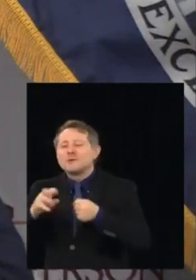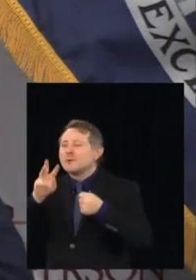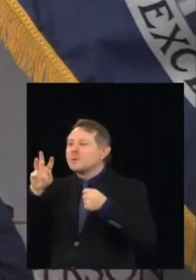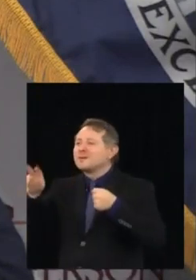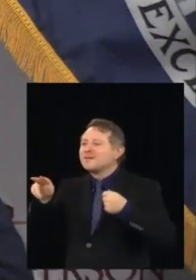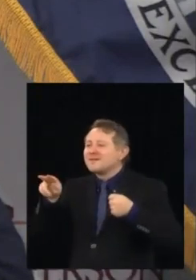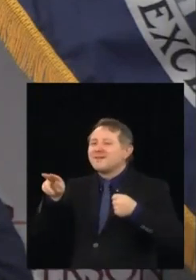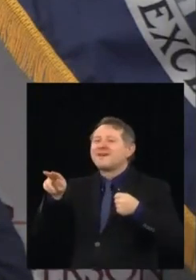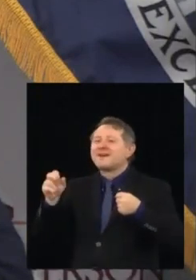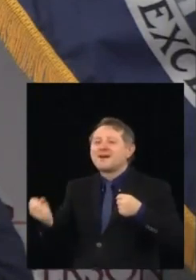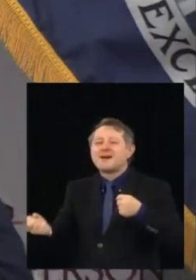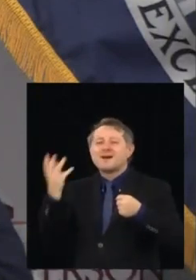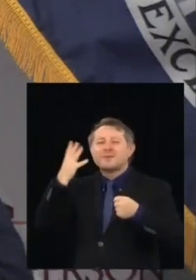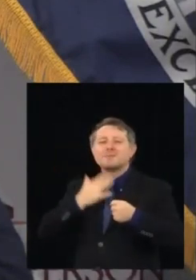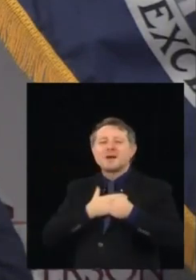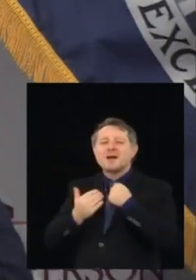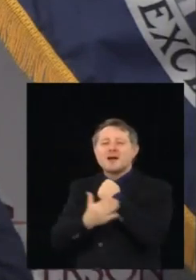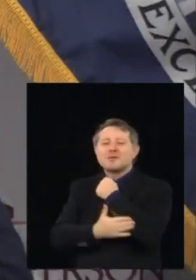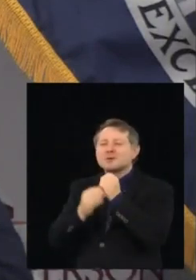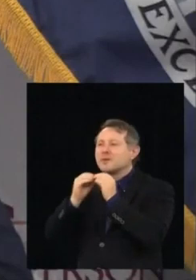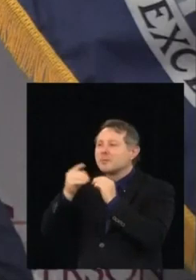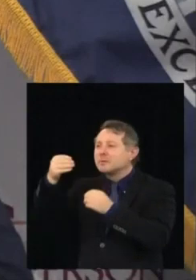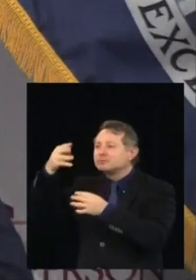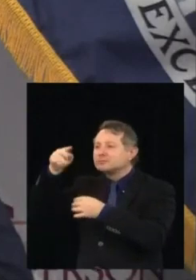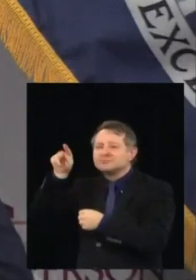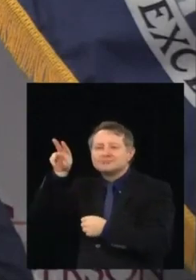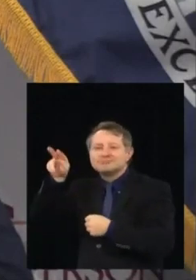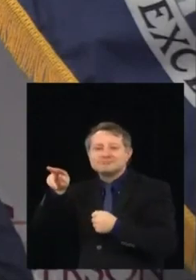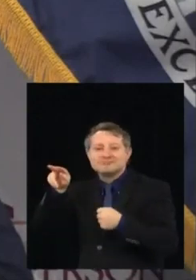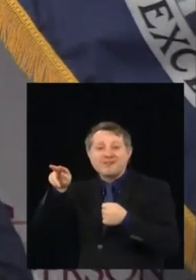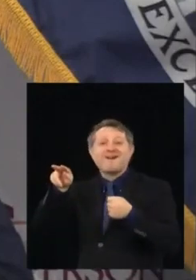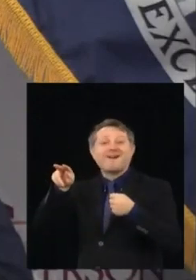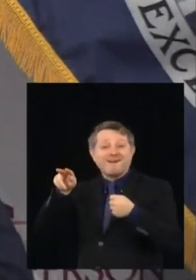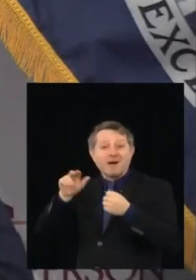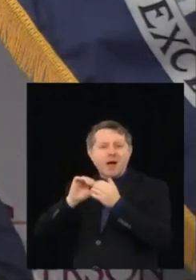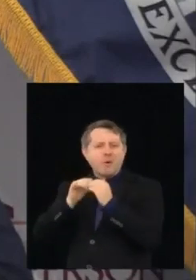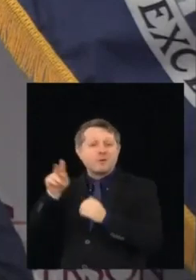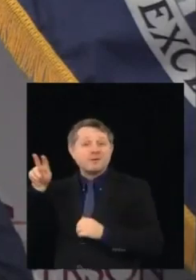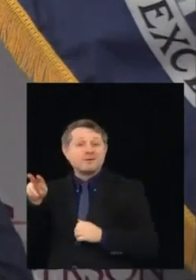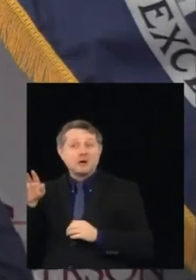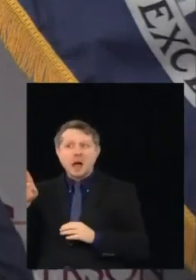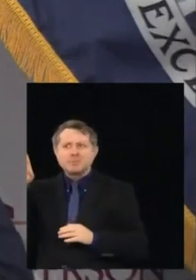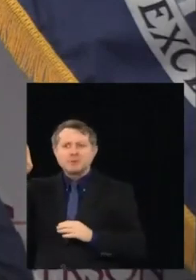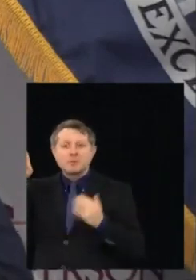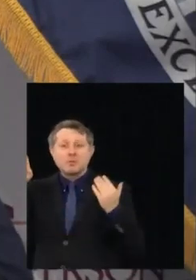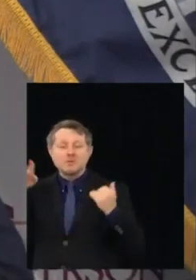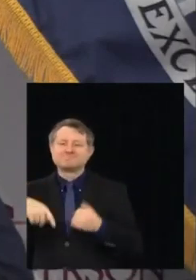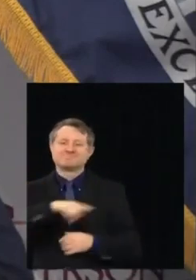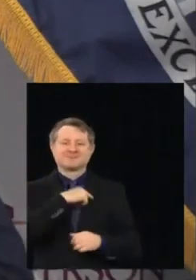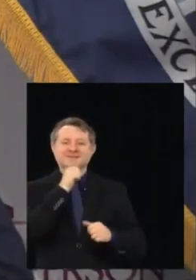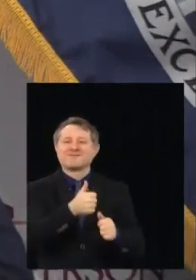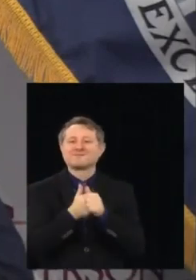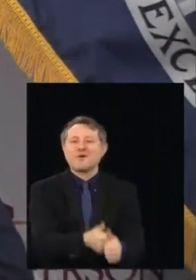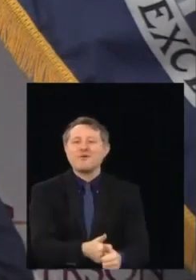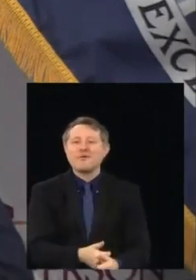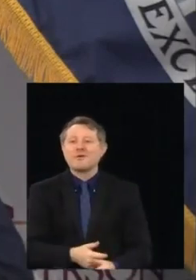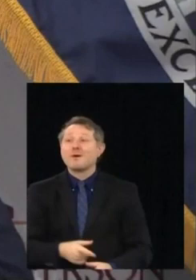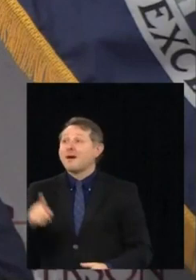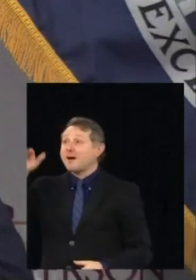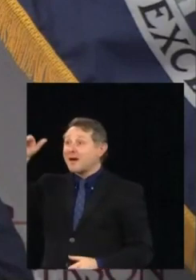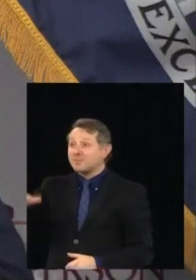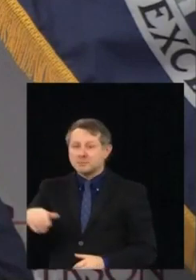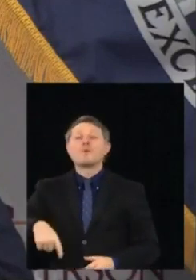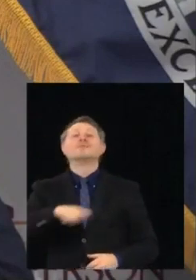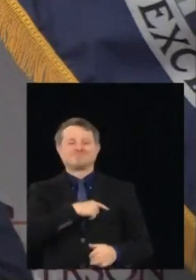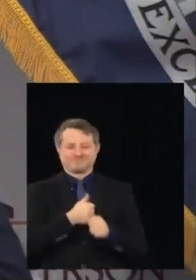Because that is a function of what people do. And that has to be watched every day. And you have to calibrate your level of activity